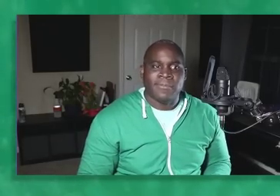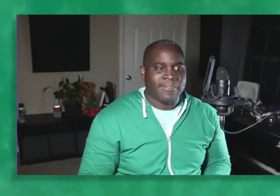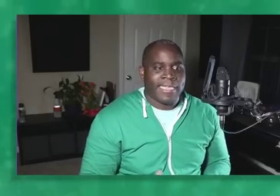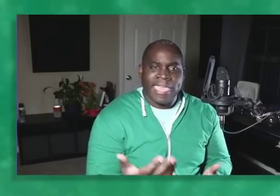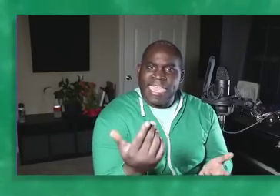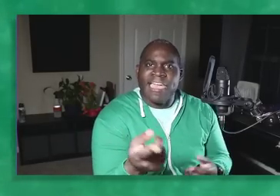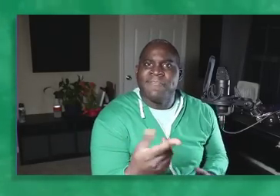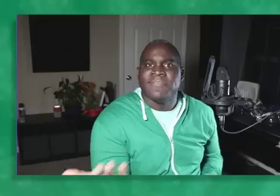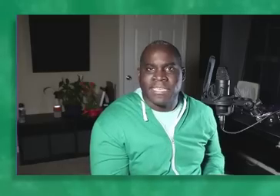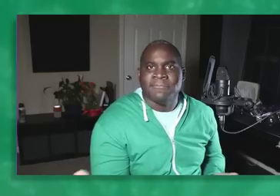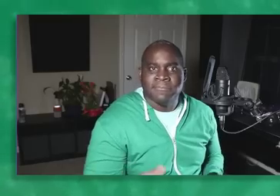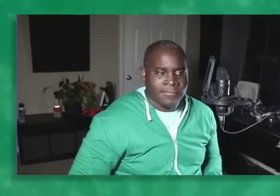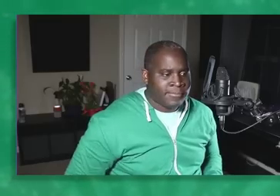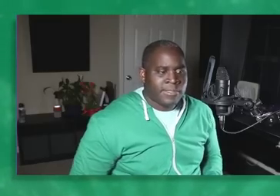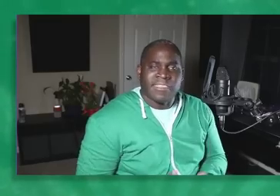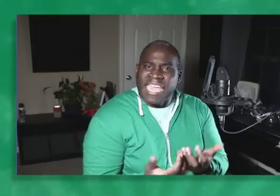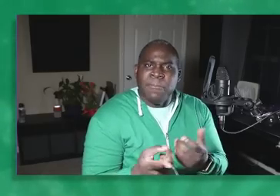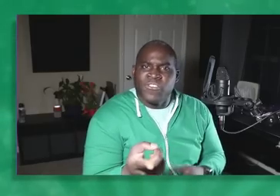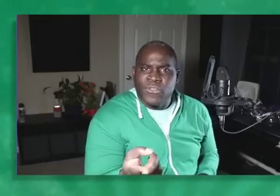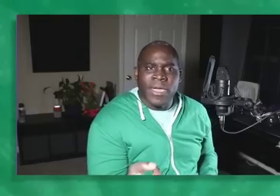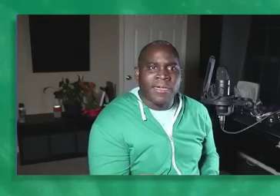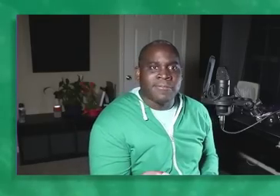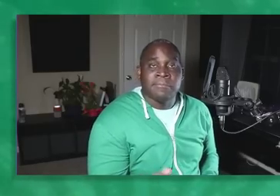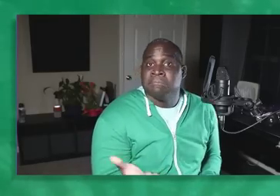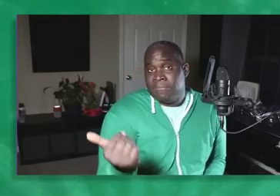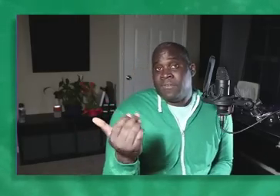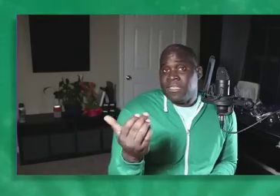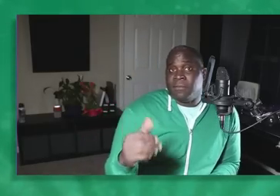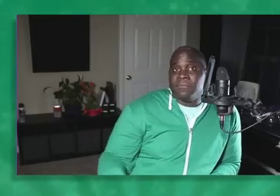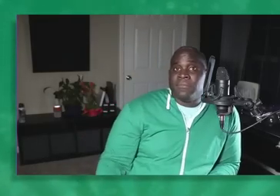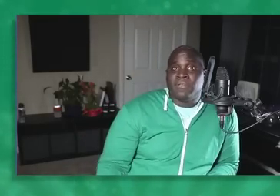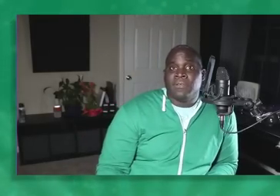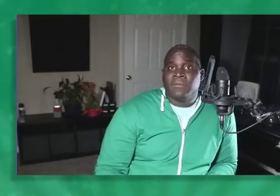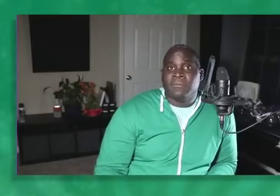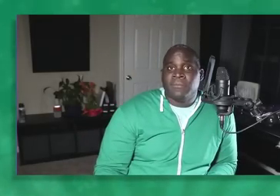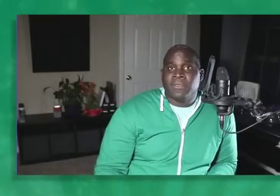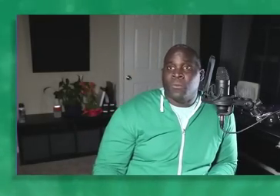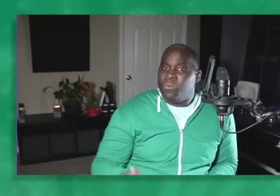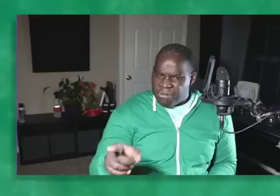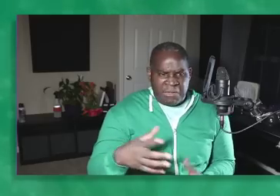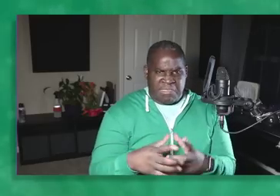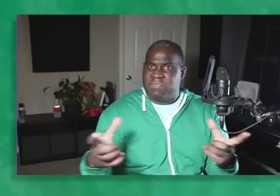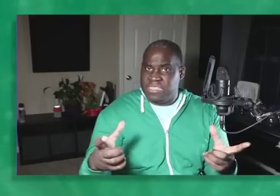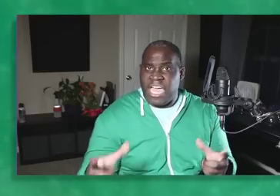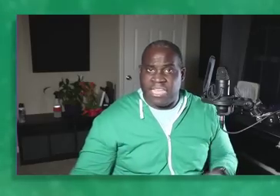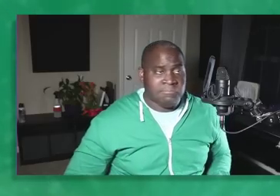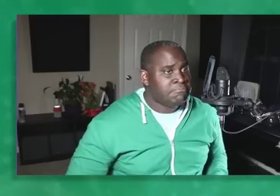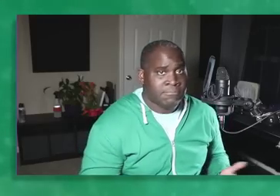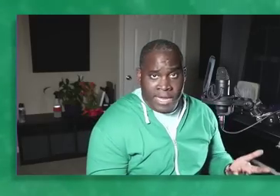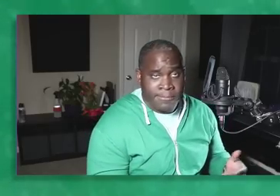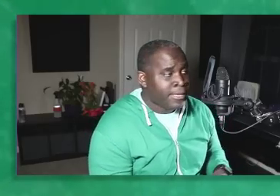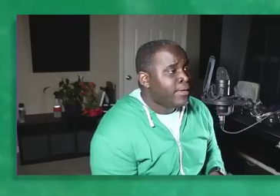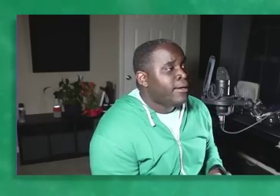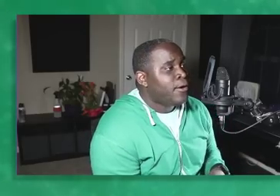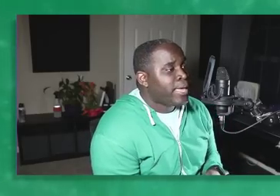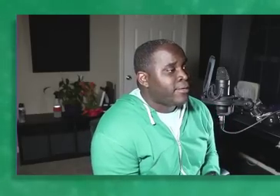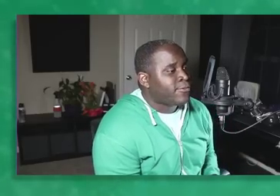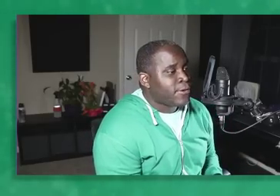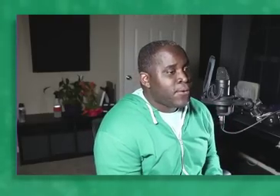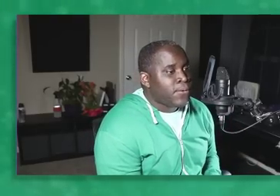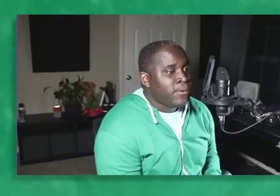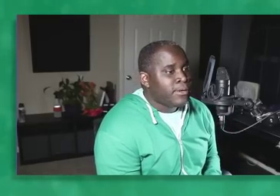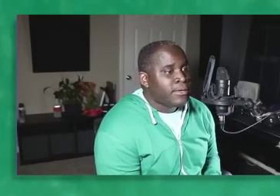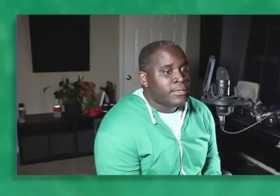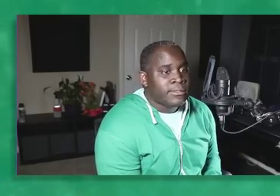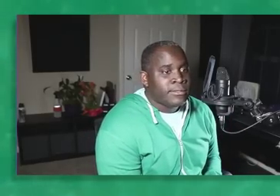right? It's like, hey, I have 15. It's like, how much do you have? 15. That's a lot, right? Okay,